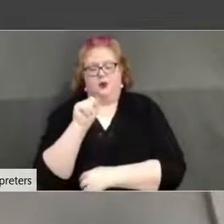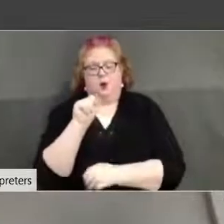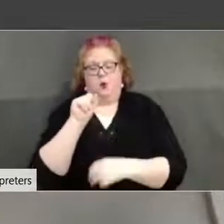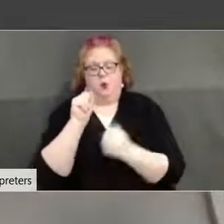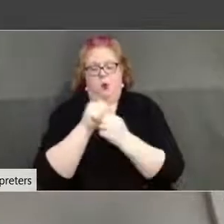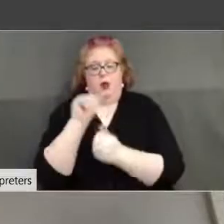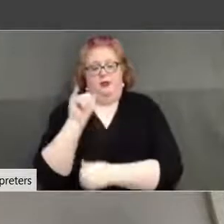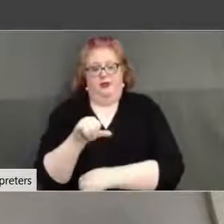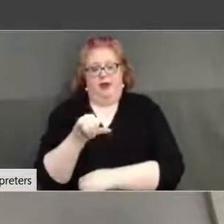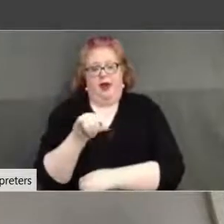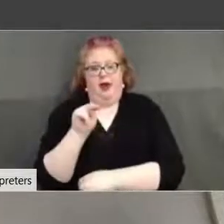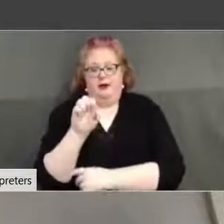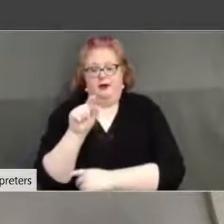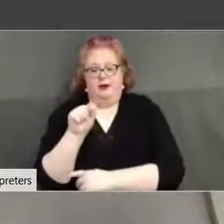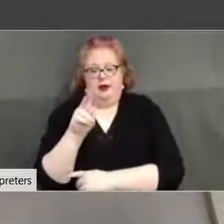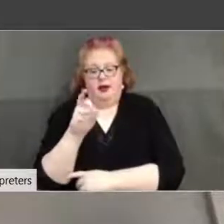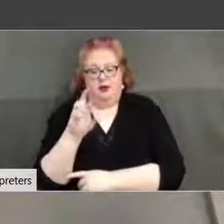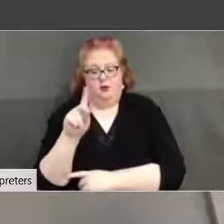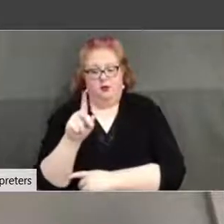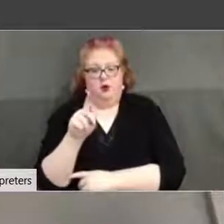you shrink the panel down.